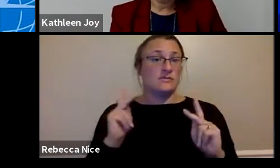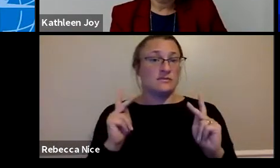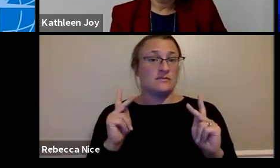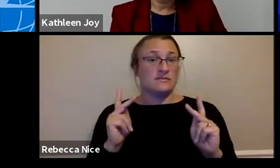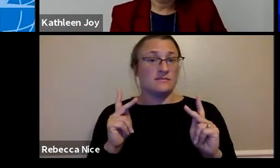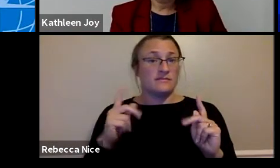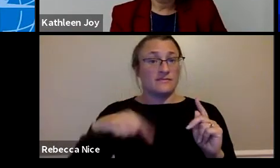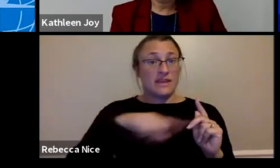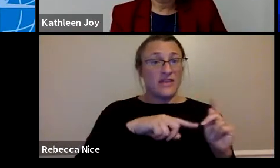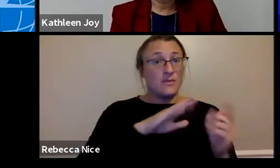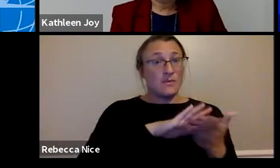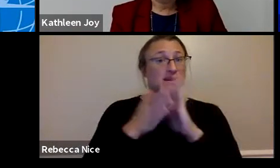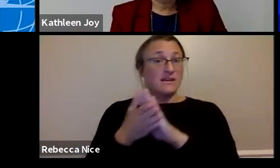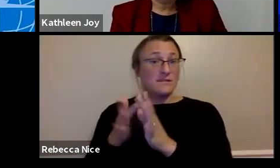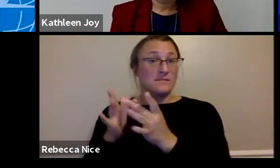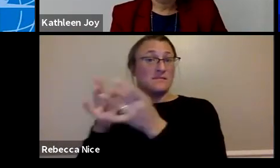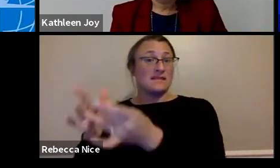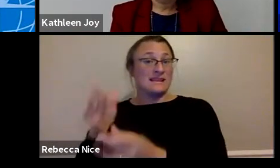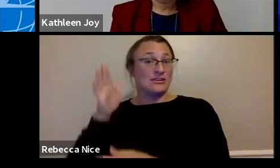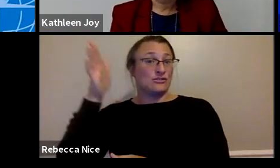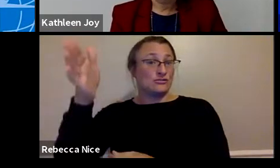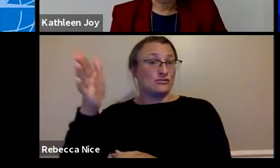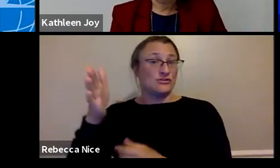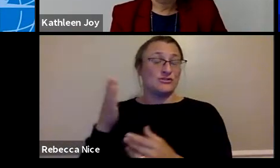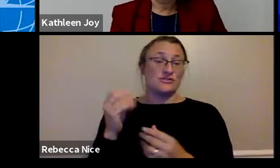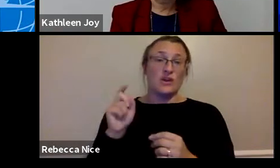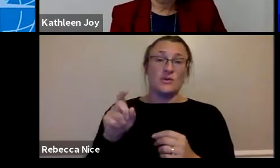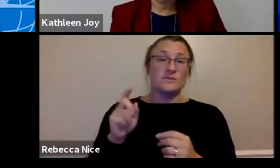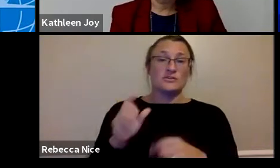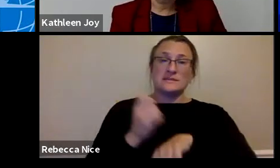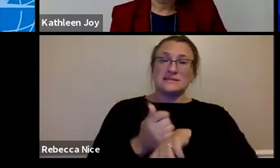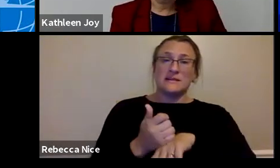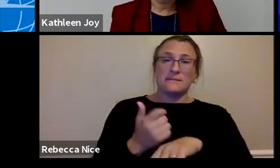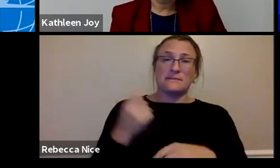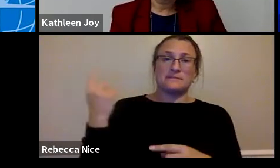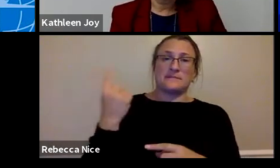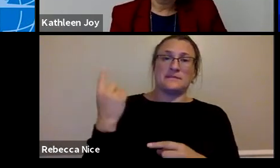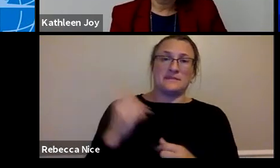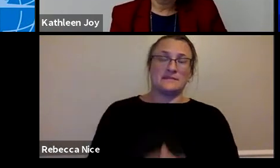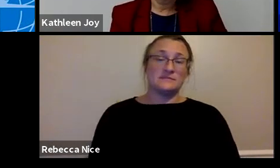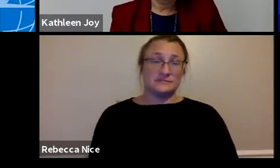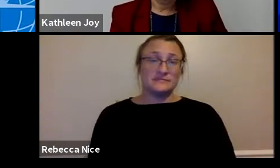our leaders in the future. So I think these are a few points that I think we should make in regards to this initiative.